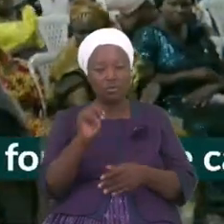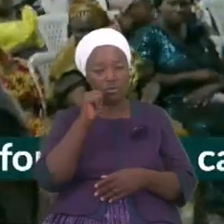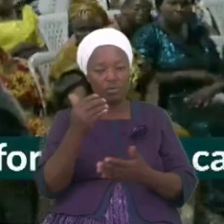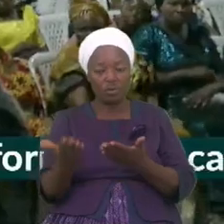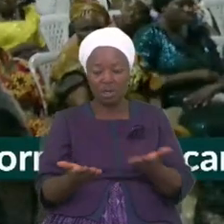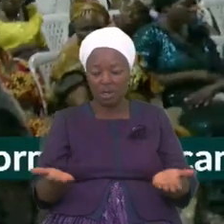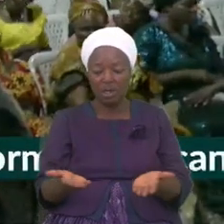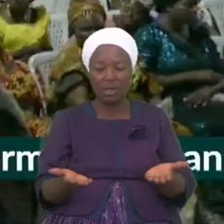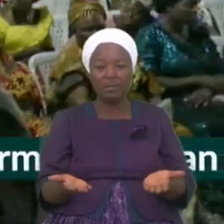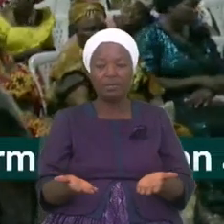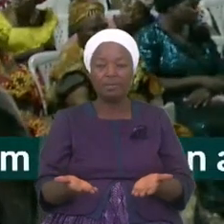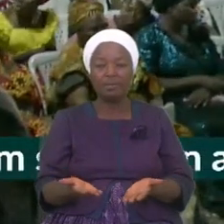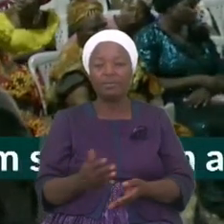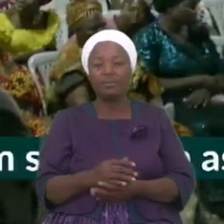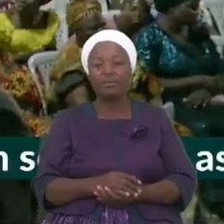at this